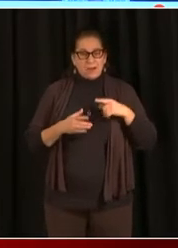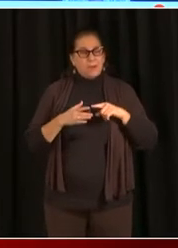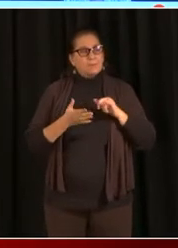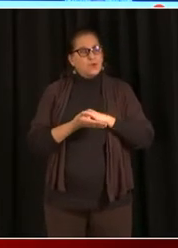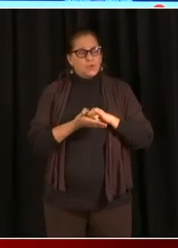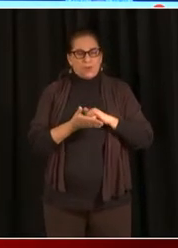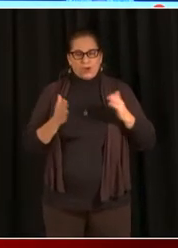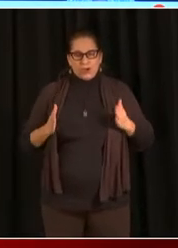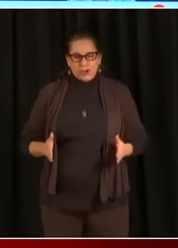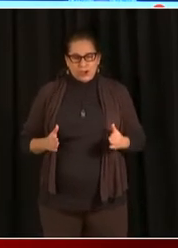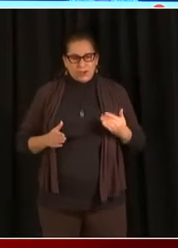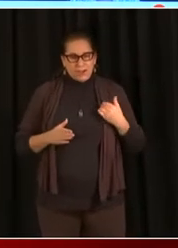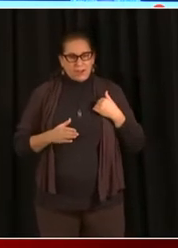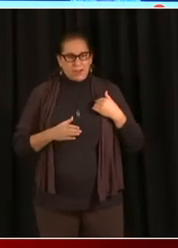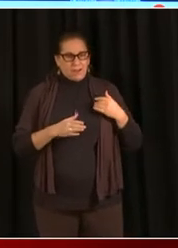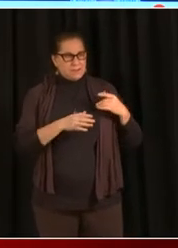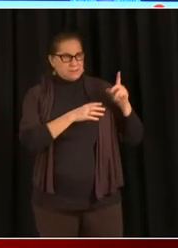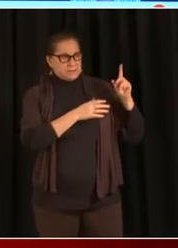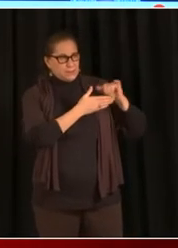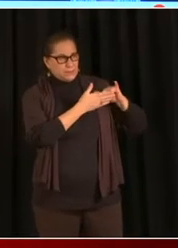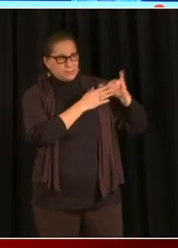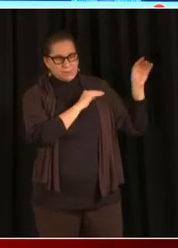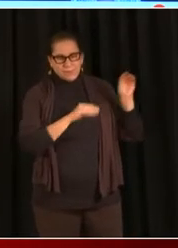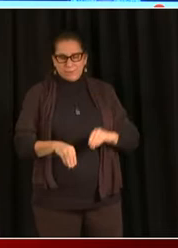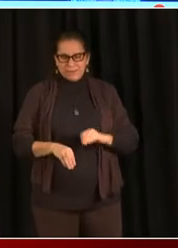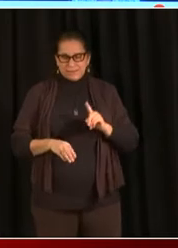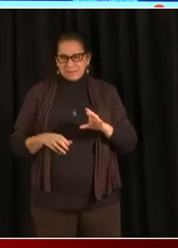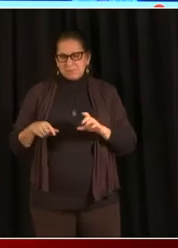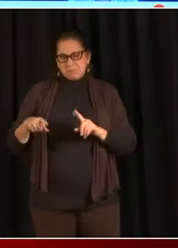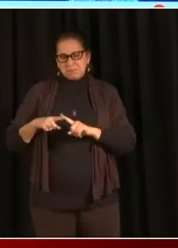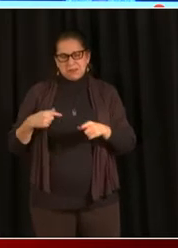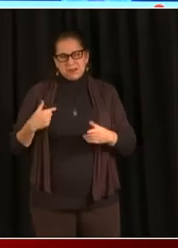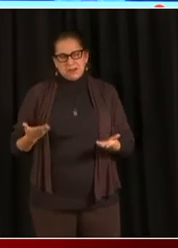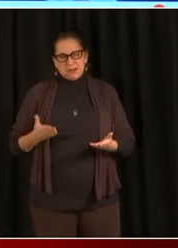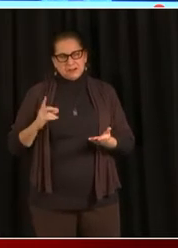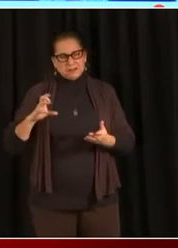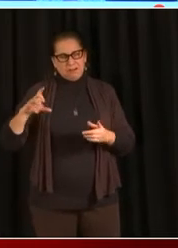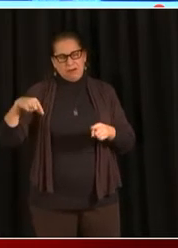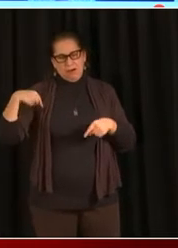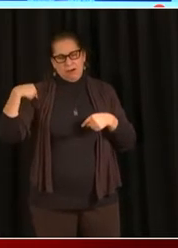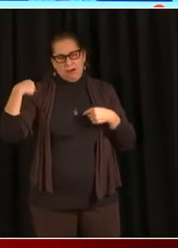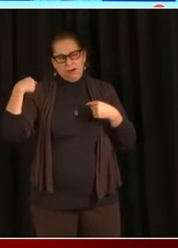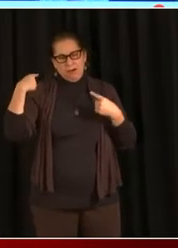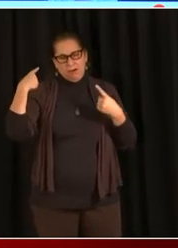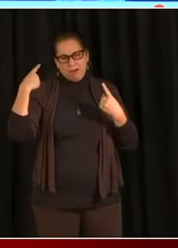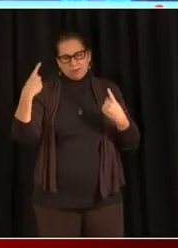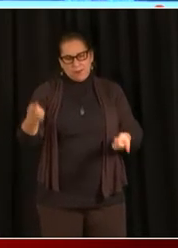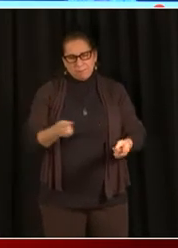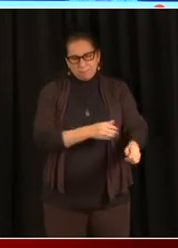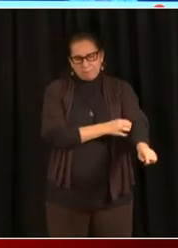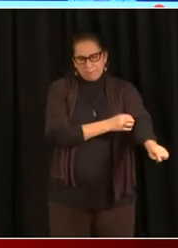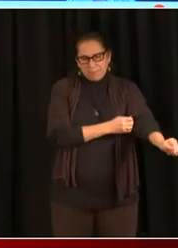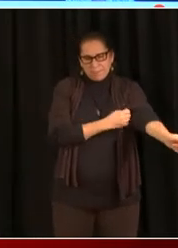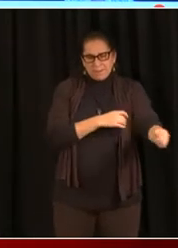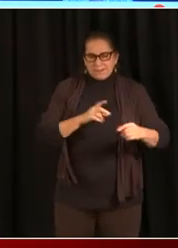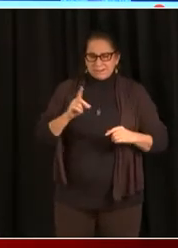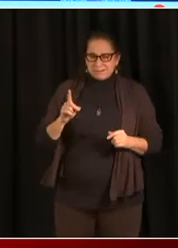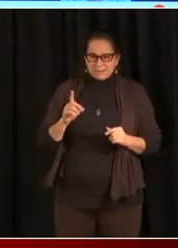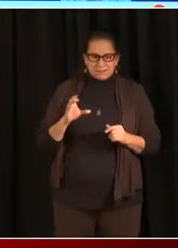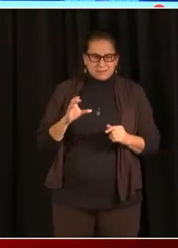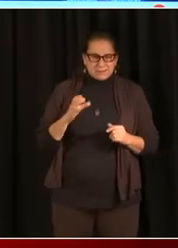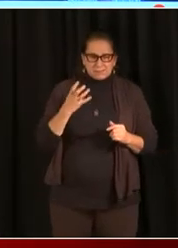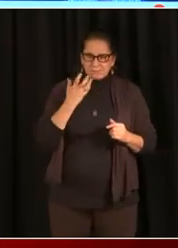Yorker. I've been here for a long time now, and I'm just thrilled with DC. I think DC is really excellent. It has